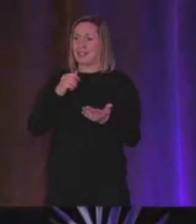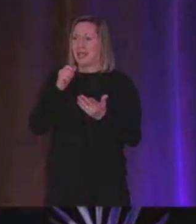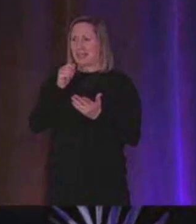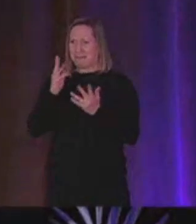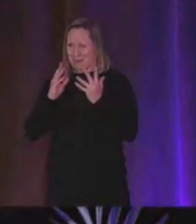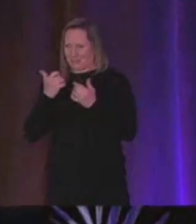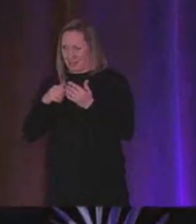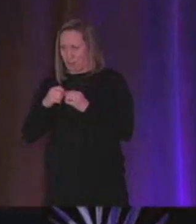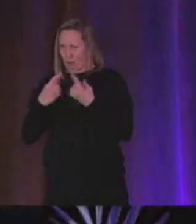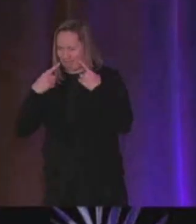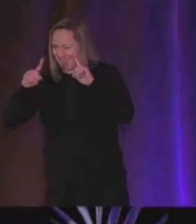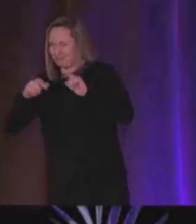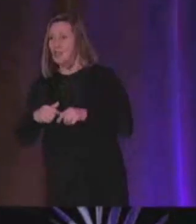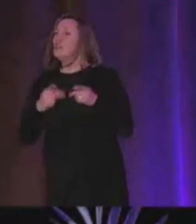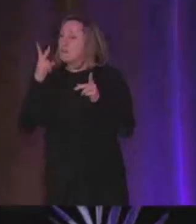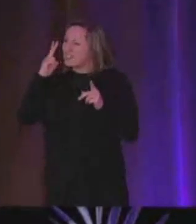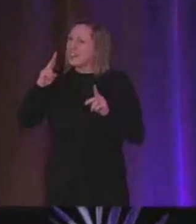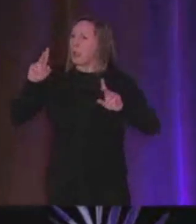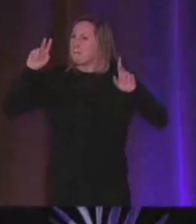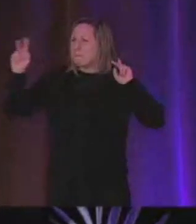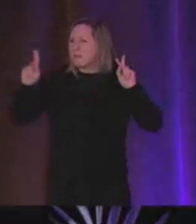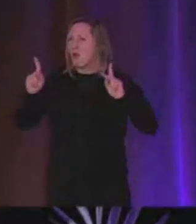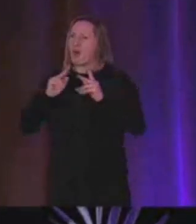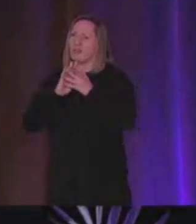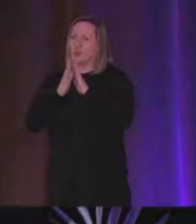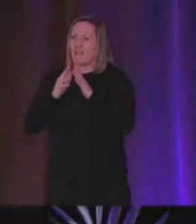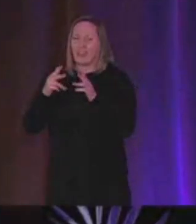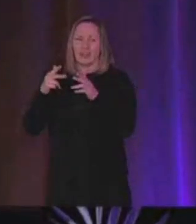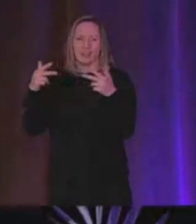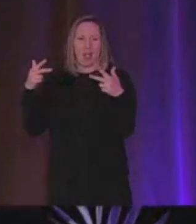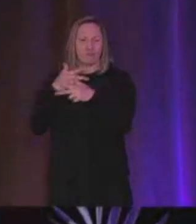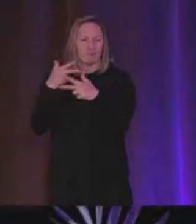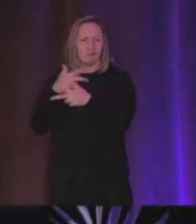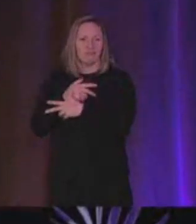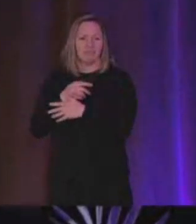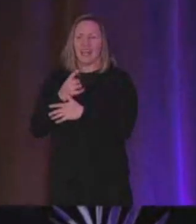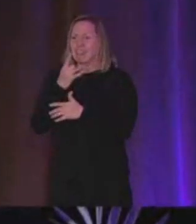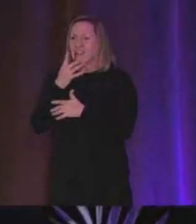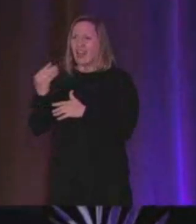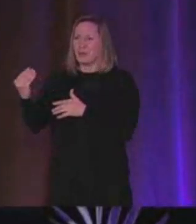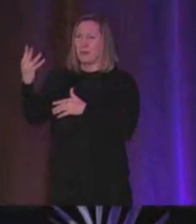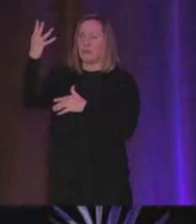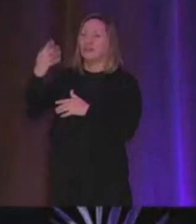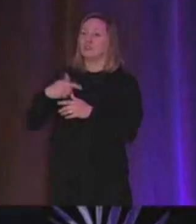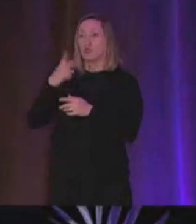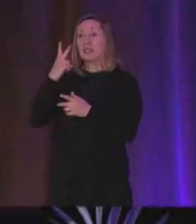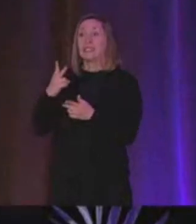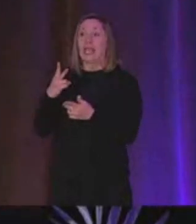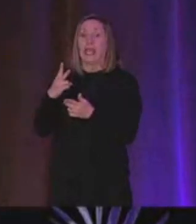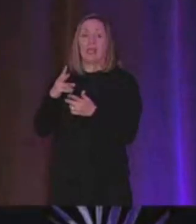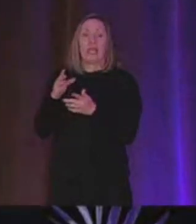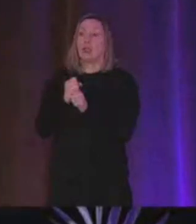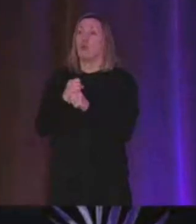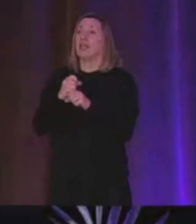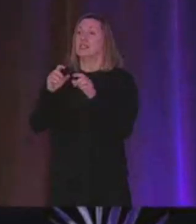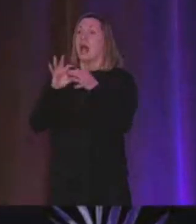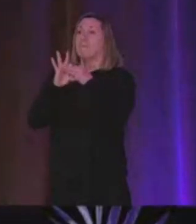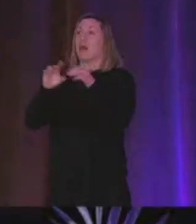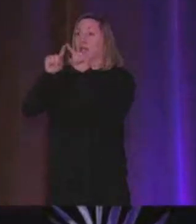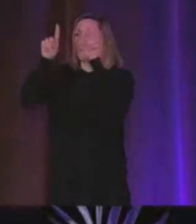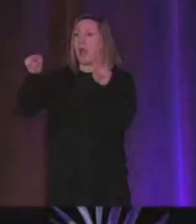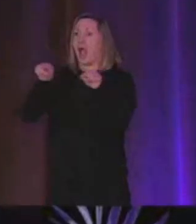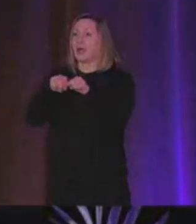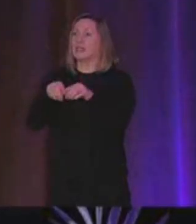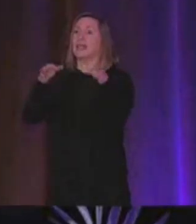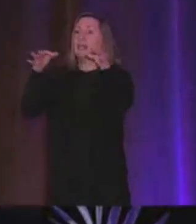backpack, people, traffic signal, traffic light actually. So that's how it shows, it creates a bounding box, identifies which particular entities